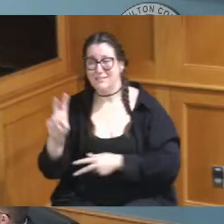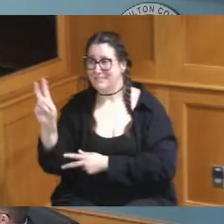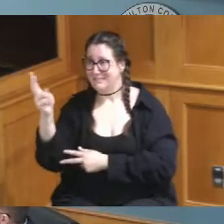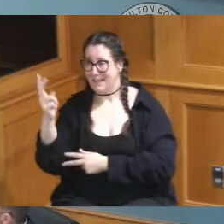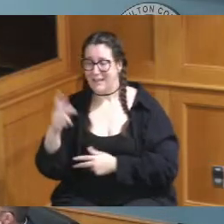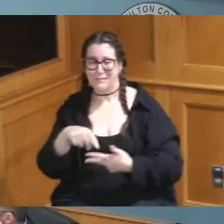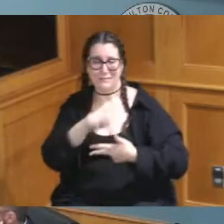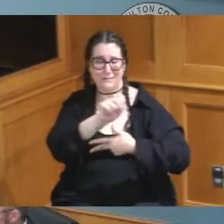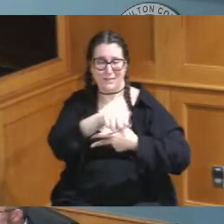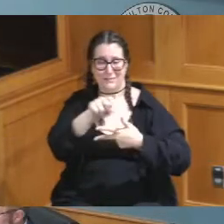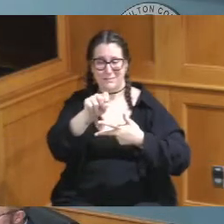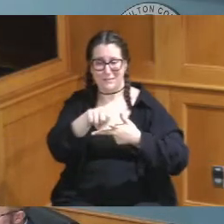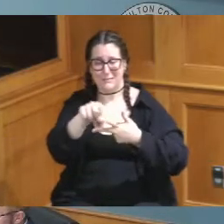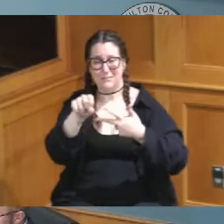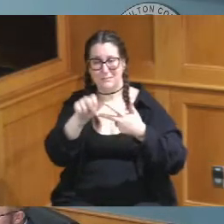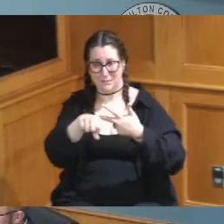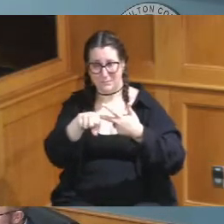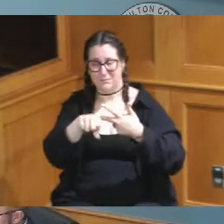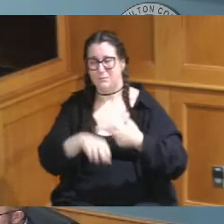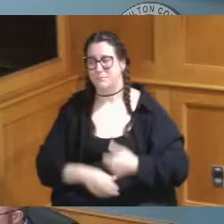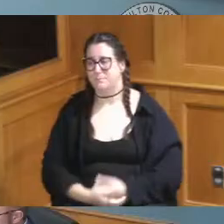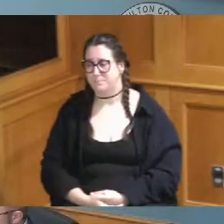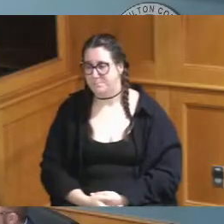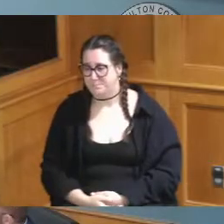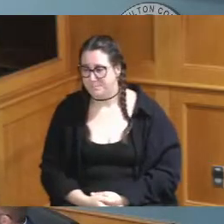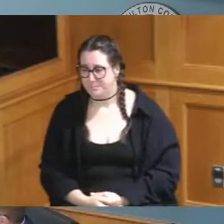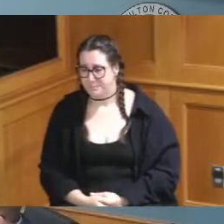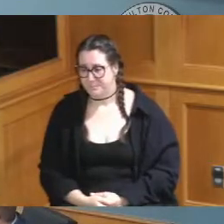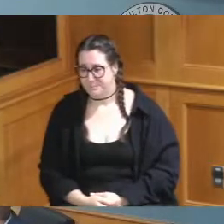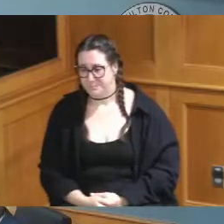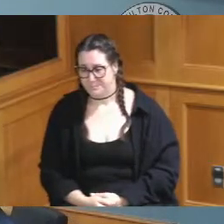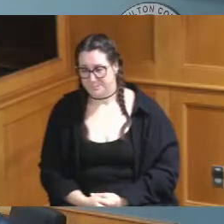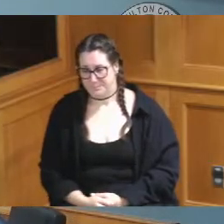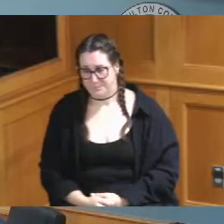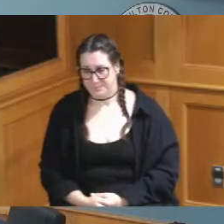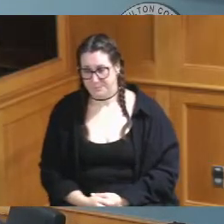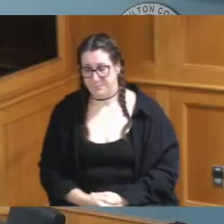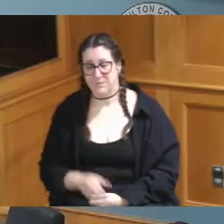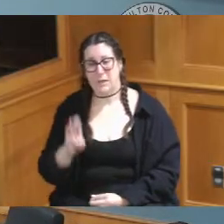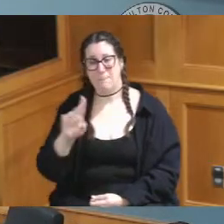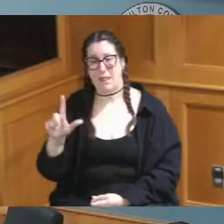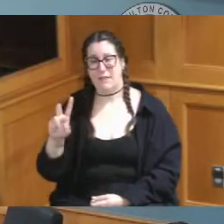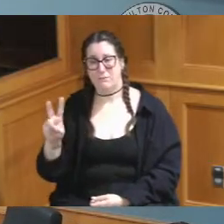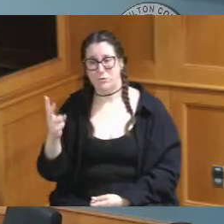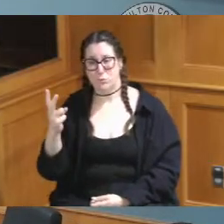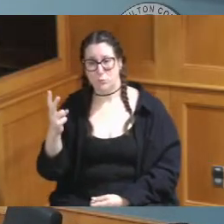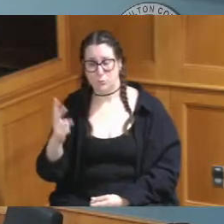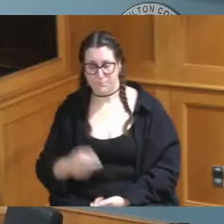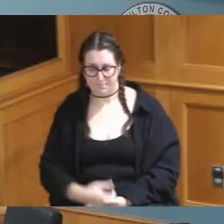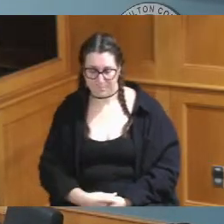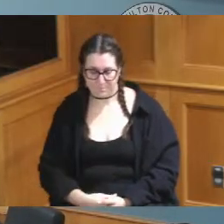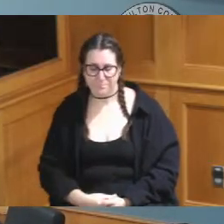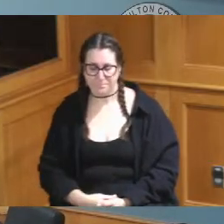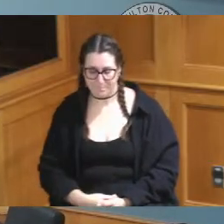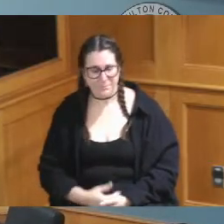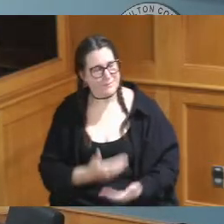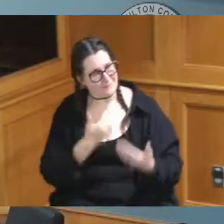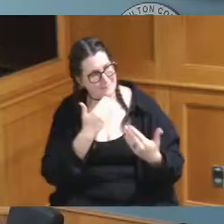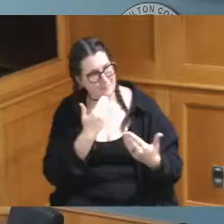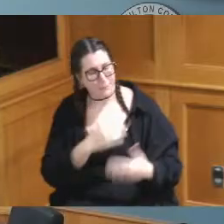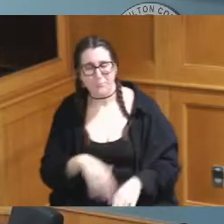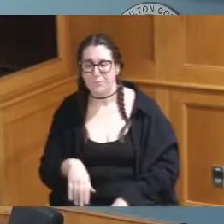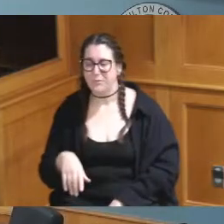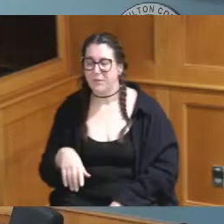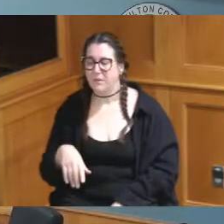Commissioner Summer Dumas? Yes. Commissioner Reese? Yes. Thank you. Thank you, Lauren. Buy leave two. Thank you, Commissioners. By leave 2 is resolution